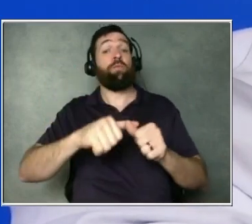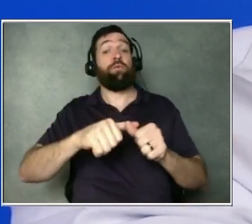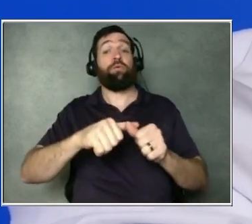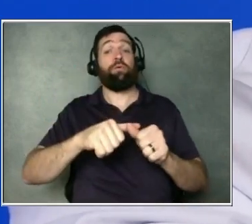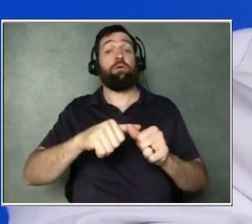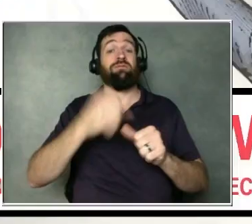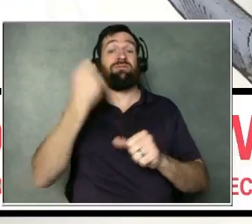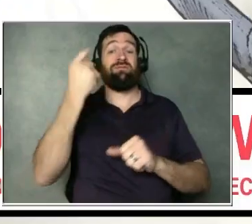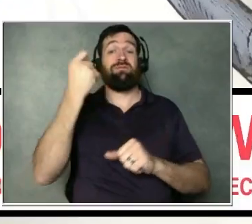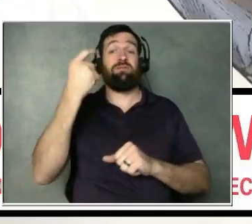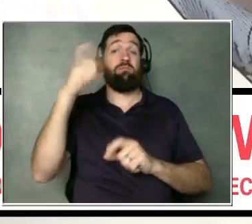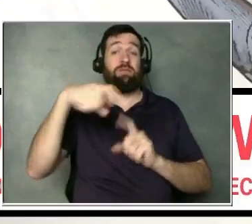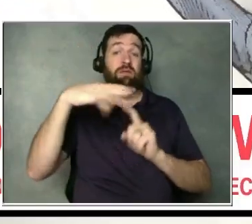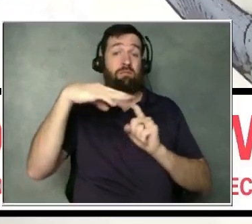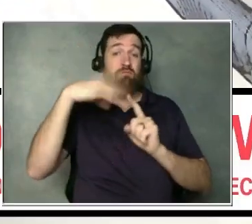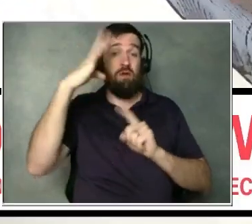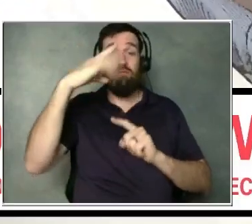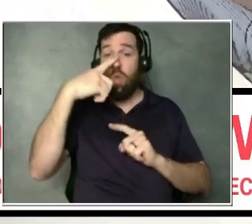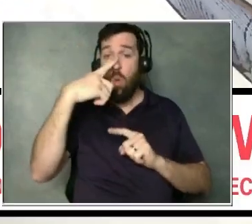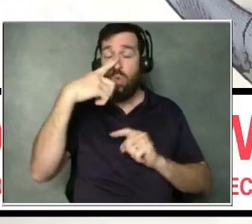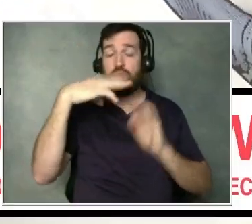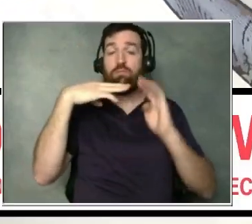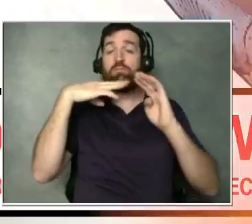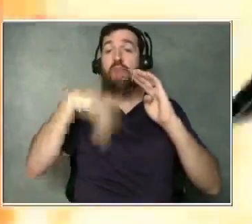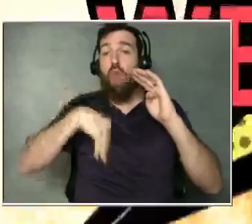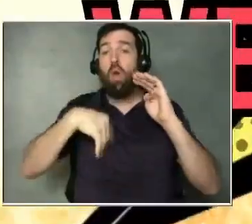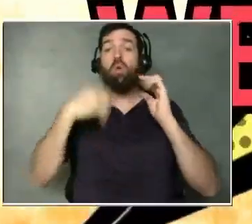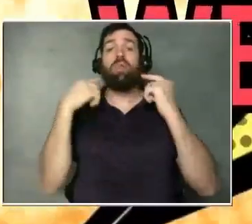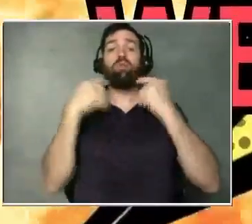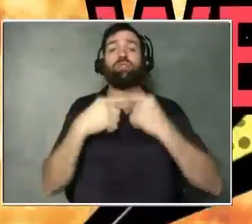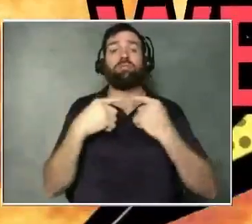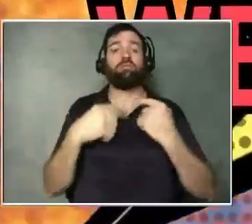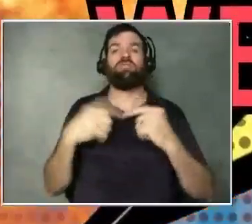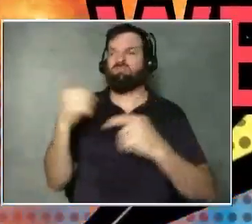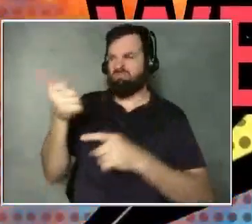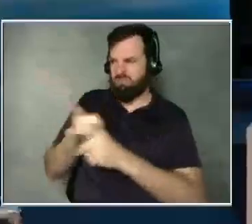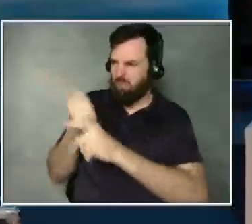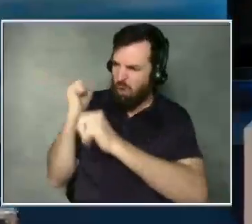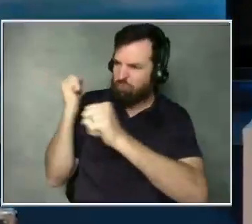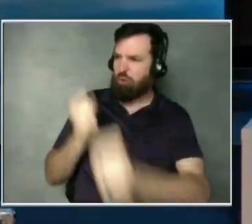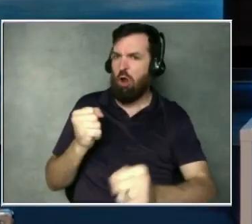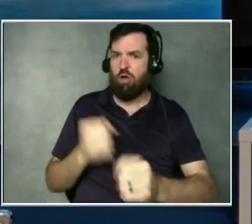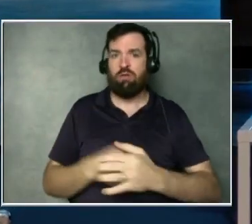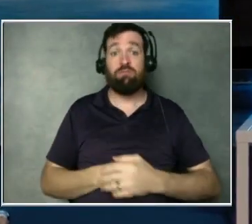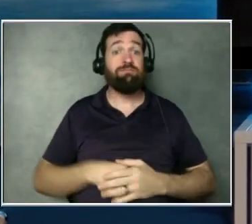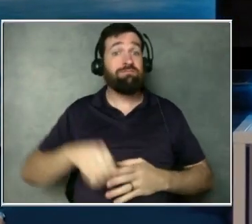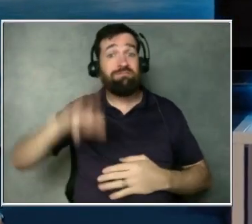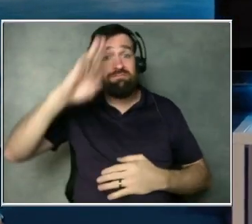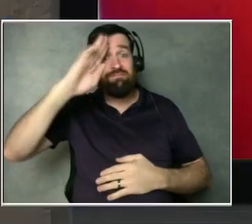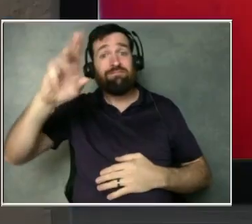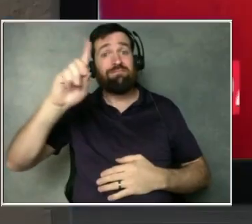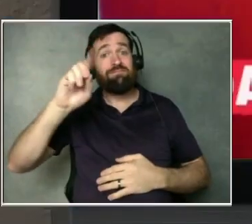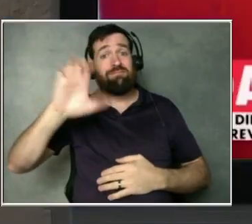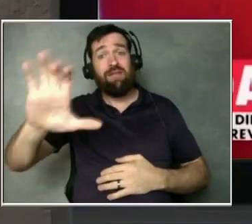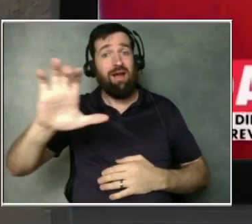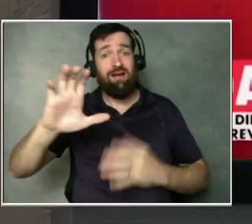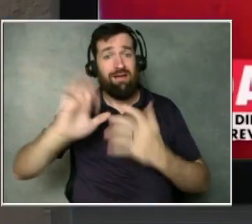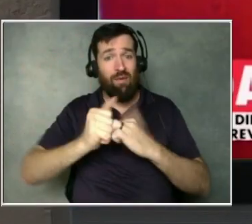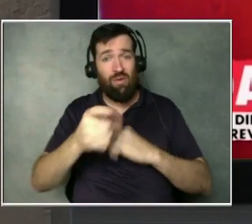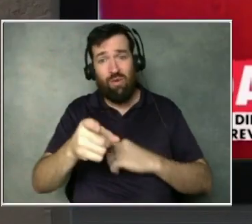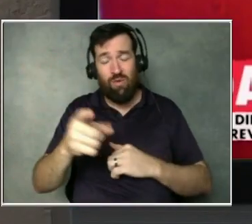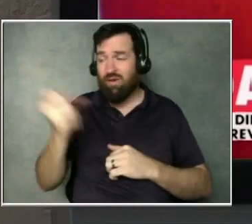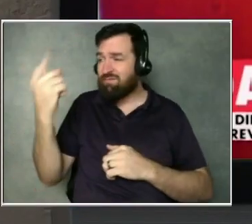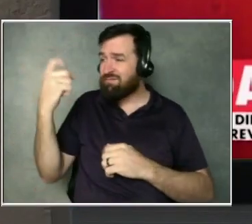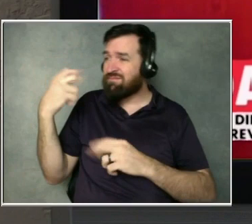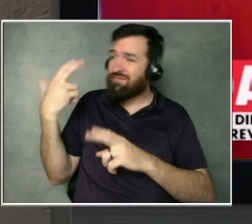above the nose and below the chin. You are strong. Hello, Doc. Hi, how are you? I understand they call you